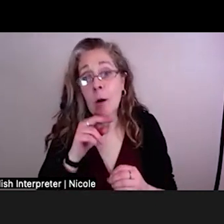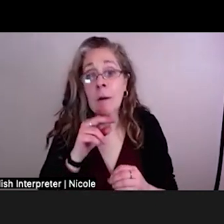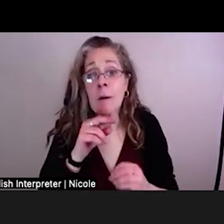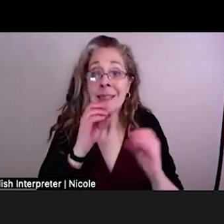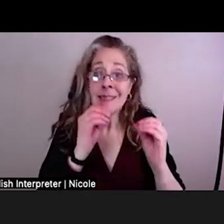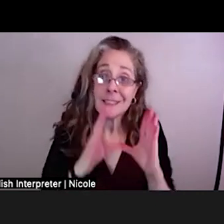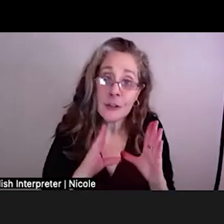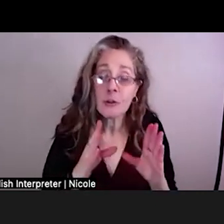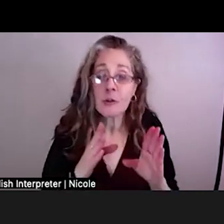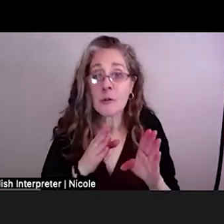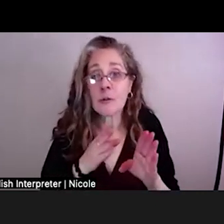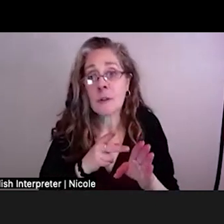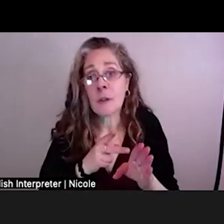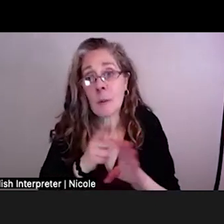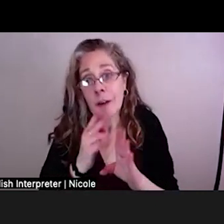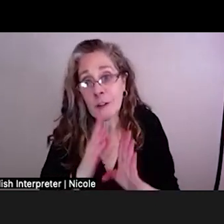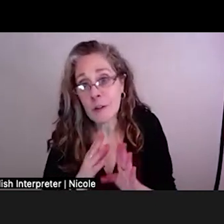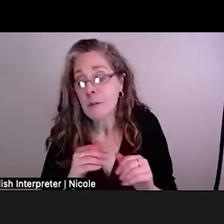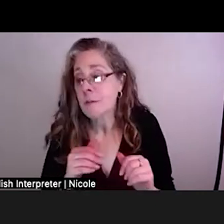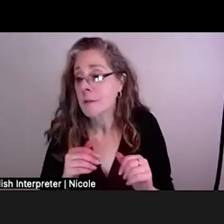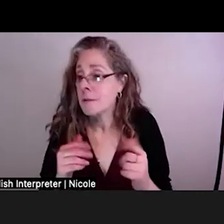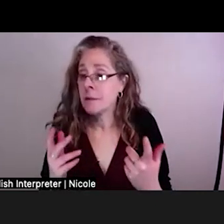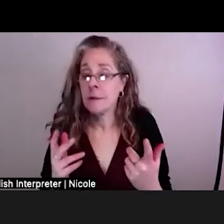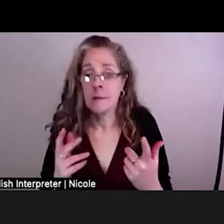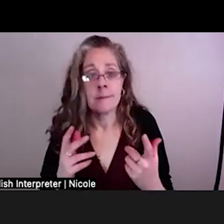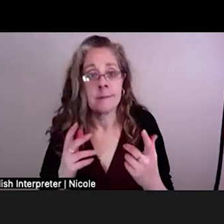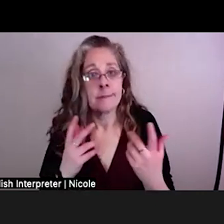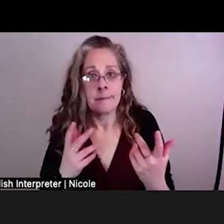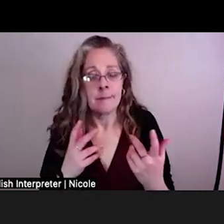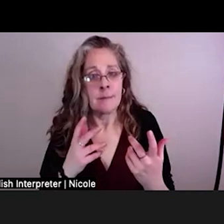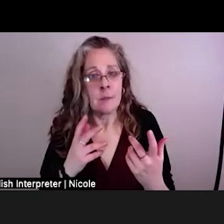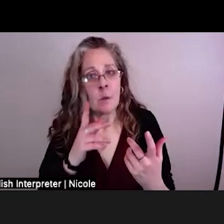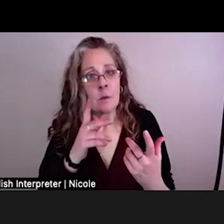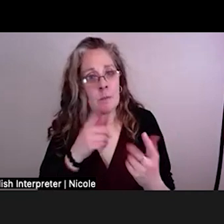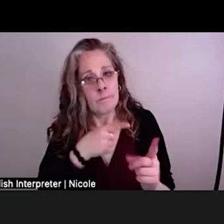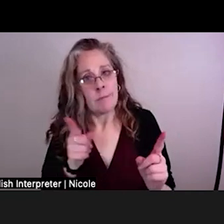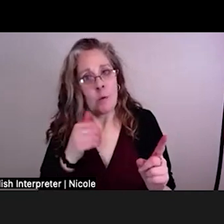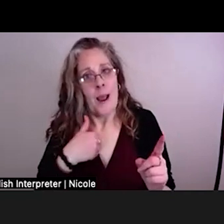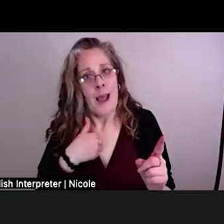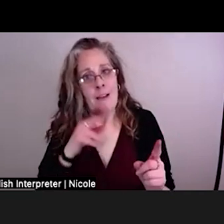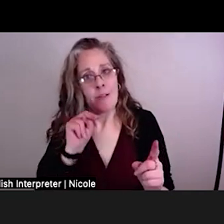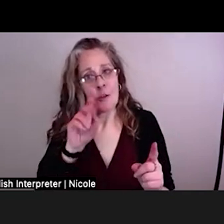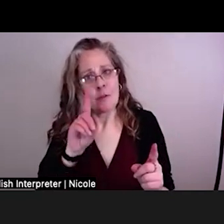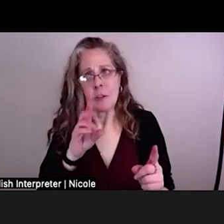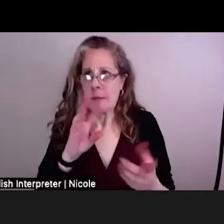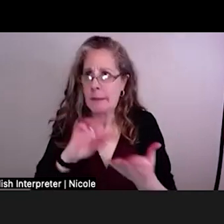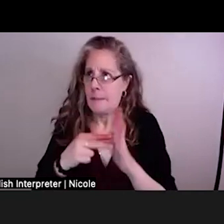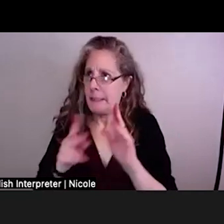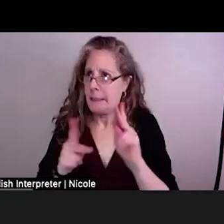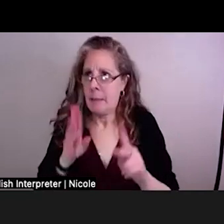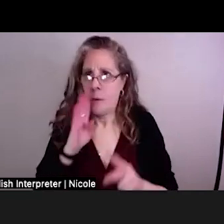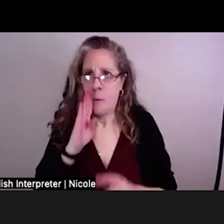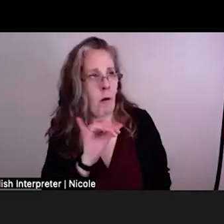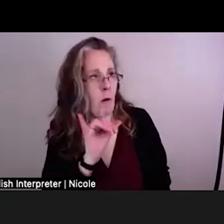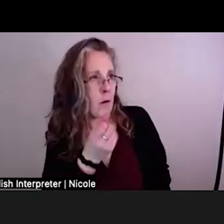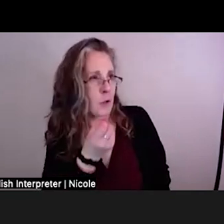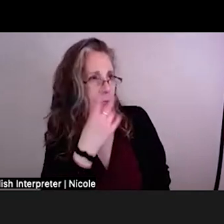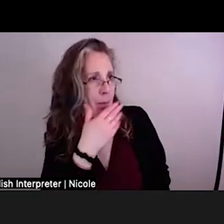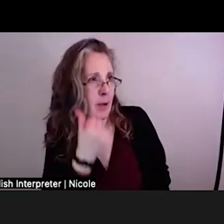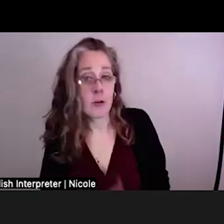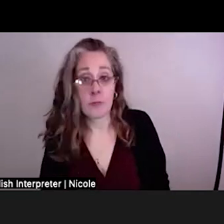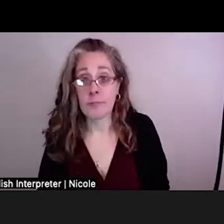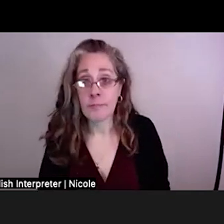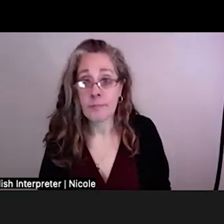professionals, it's just going to increase people's education about what neurodivergence is. And I think that's a very great point. There